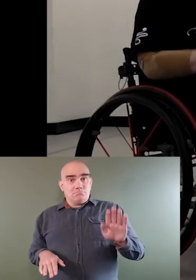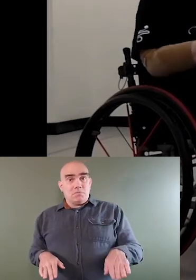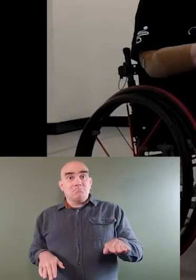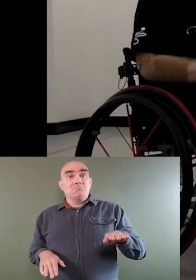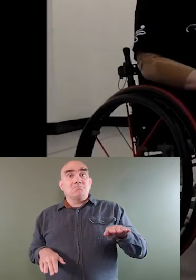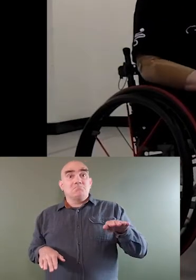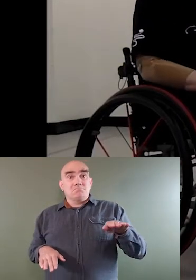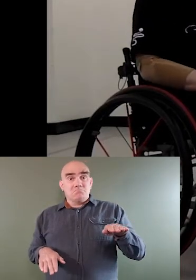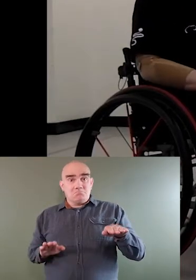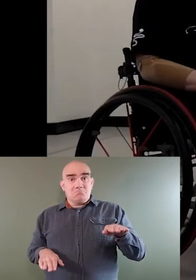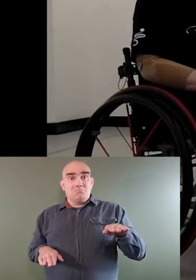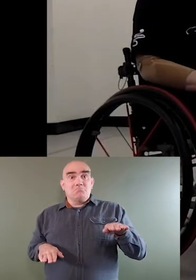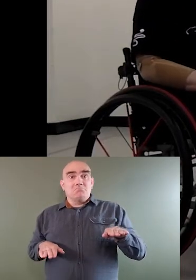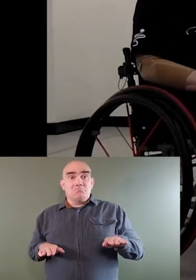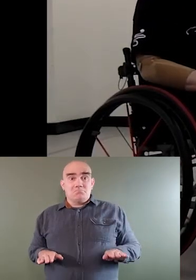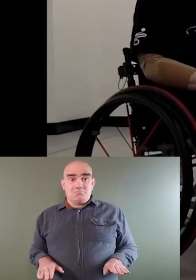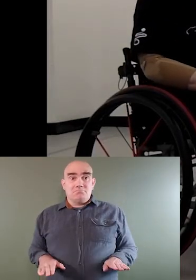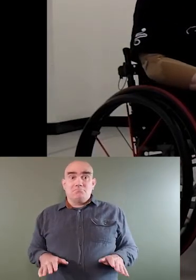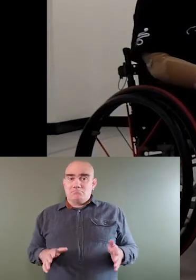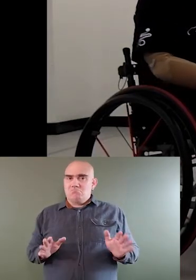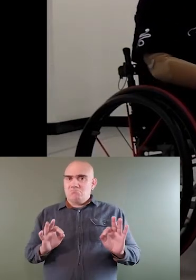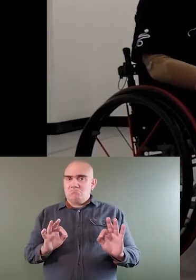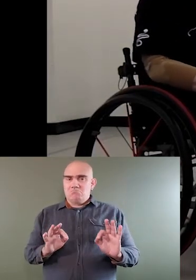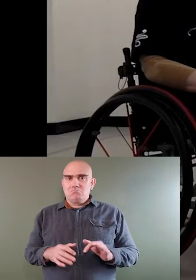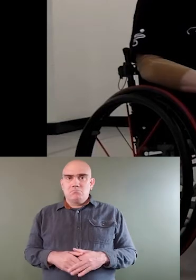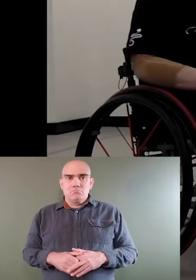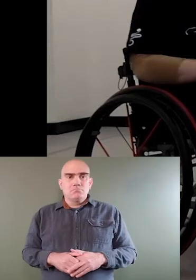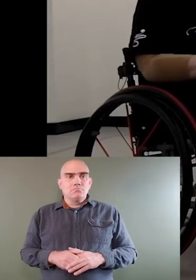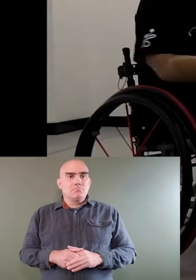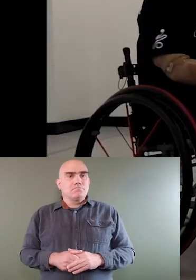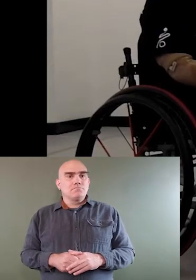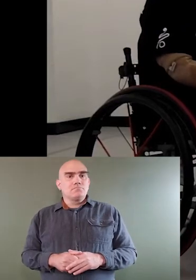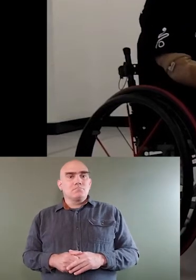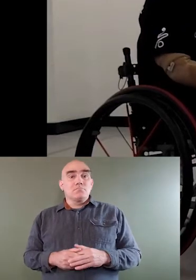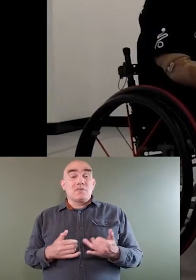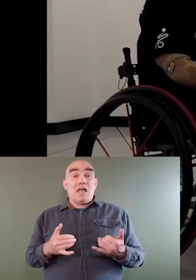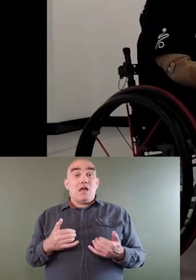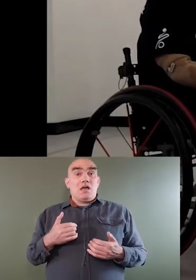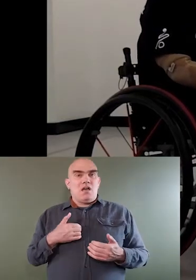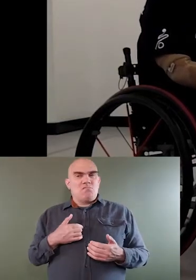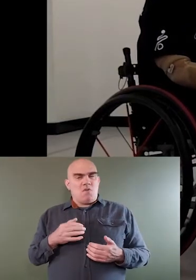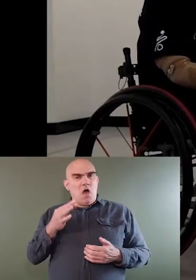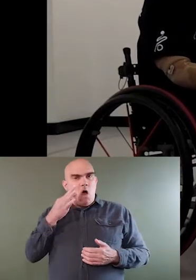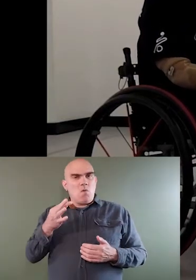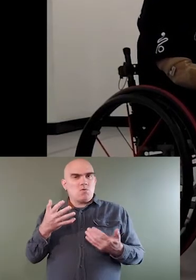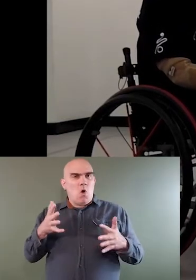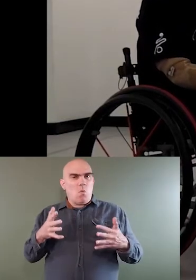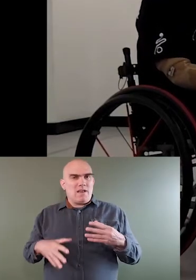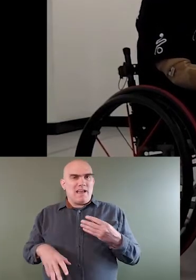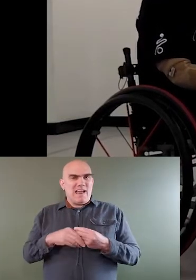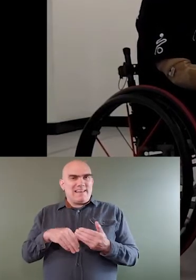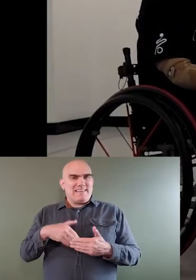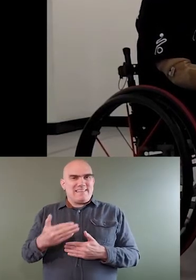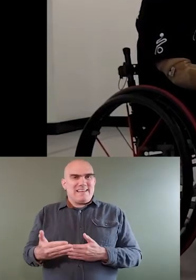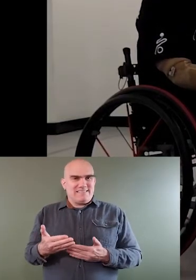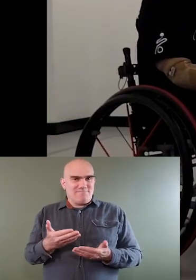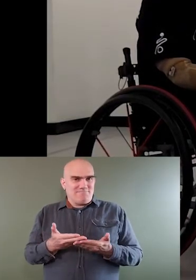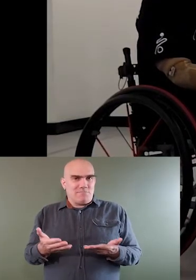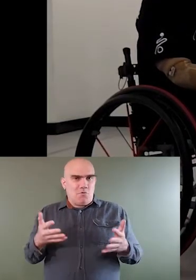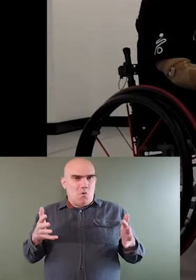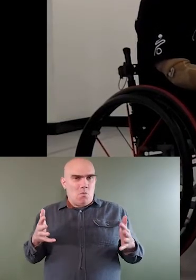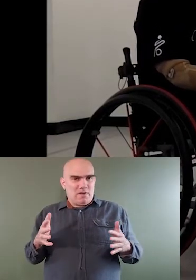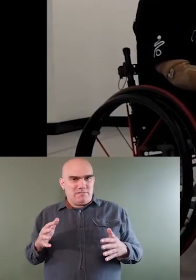4, 5, 6, 7. We'll stop. Right. I've been adding almost the next